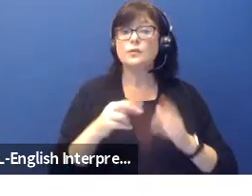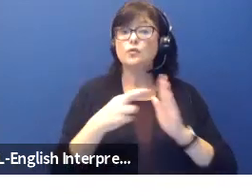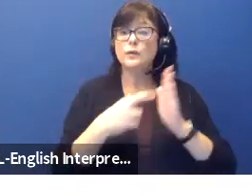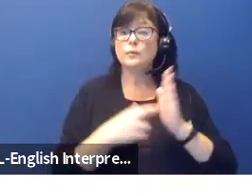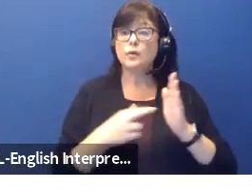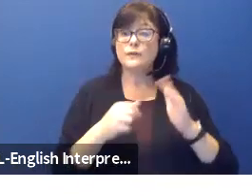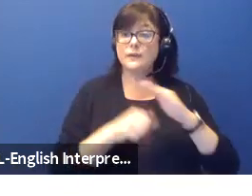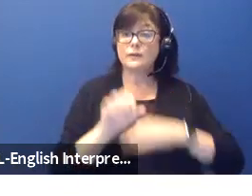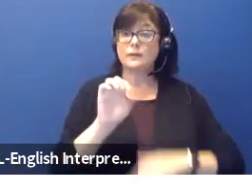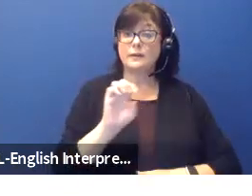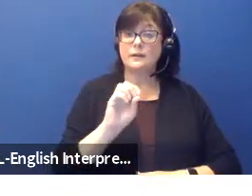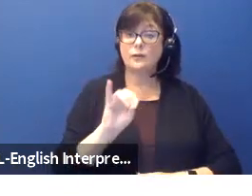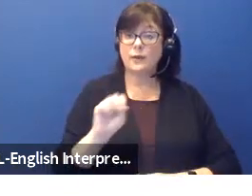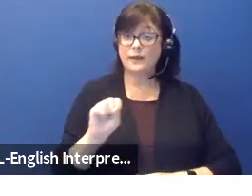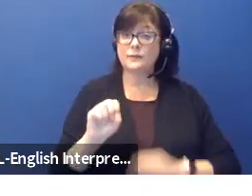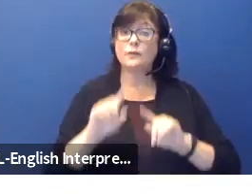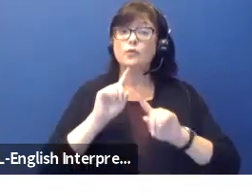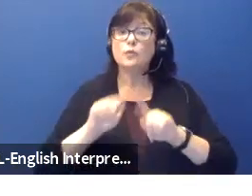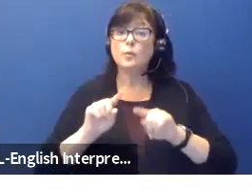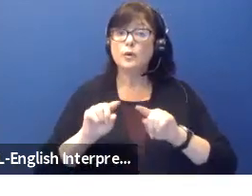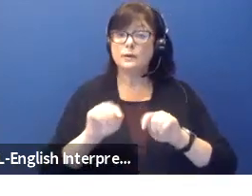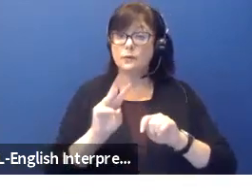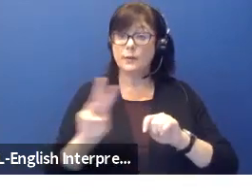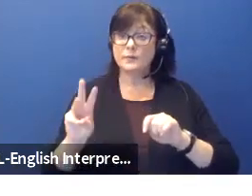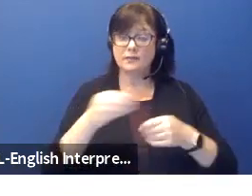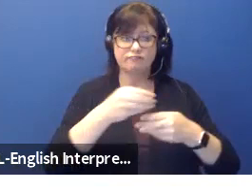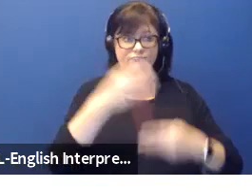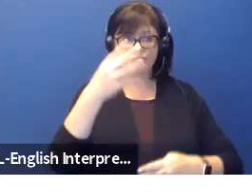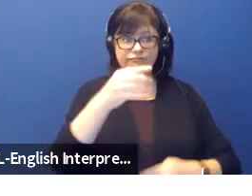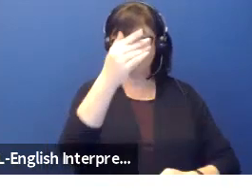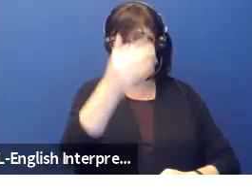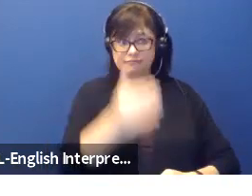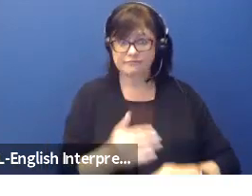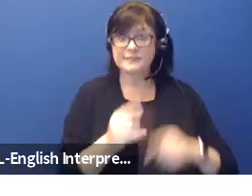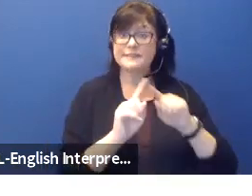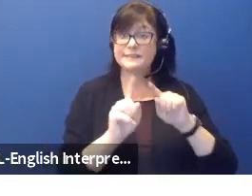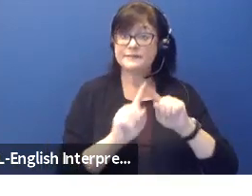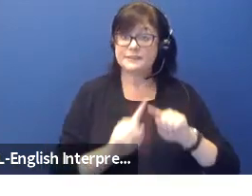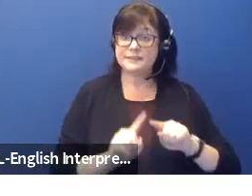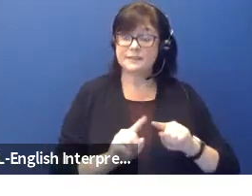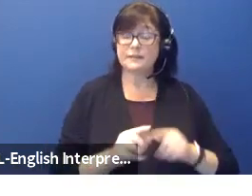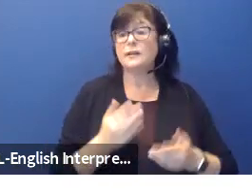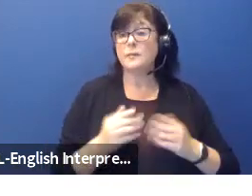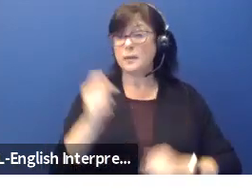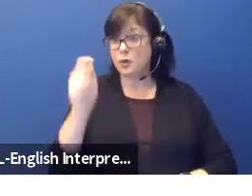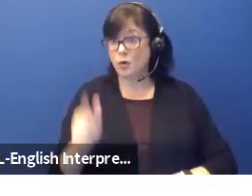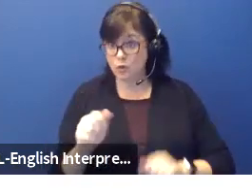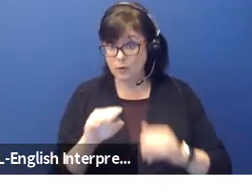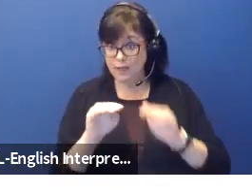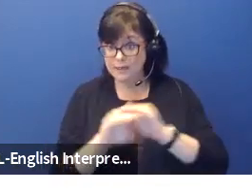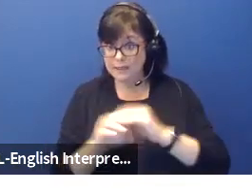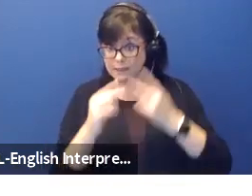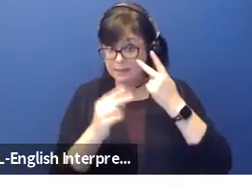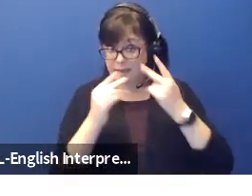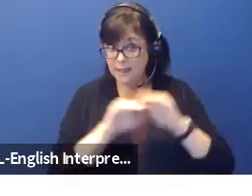the EOIS reporting site. And you may or may not have access to this site, but someone at your